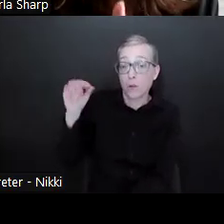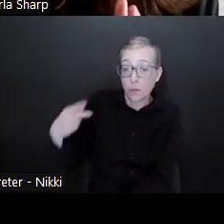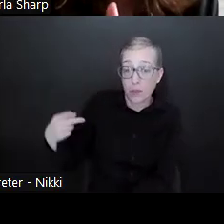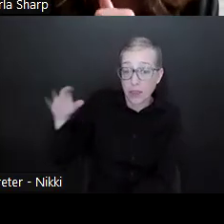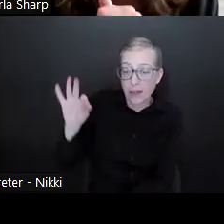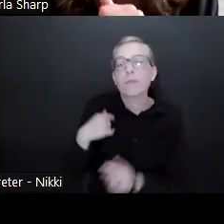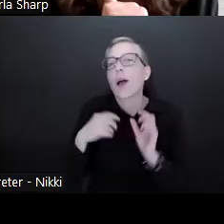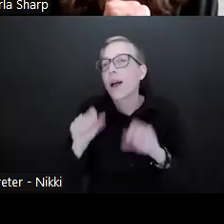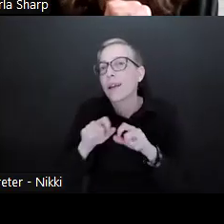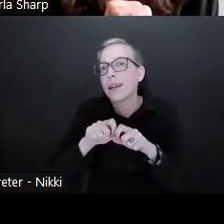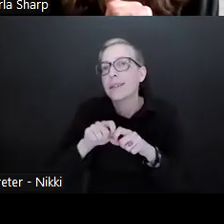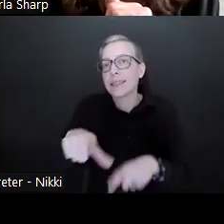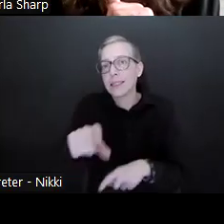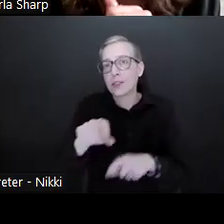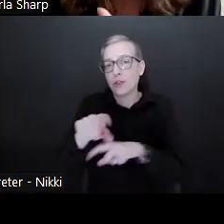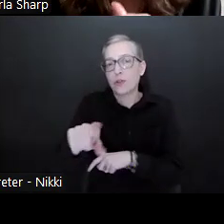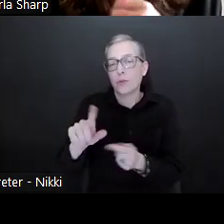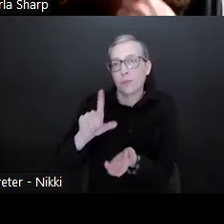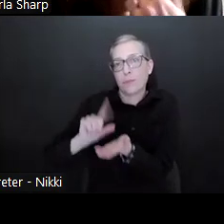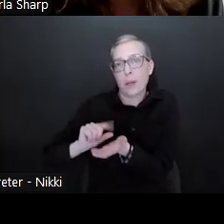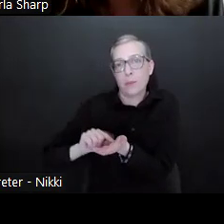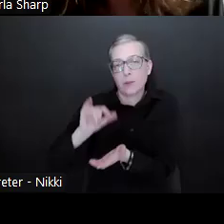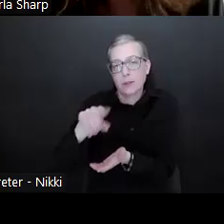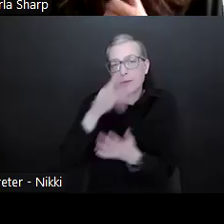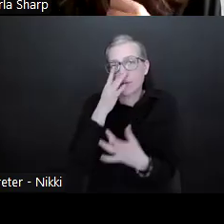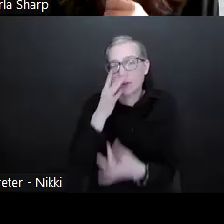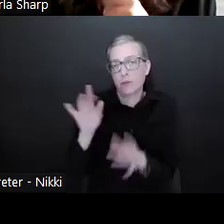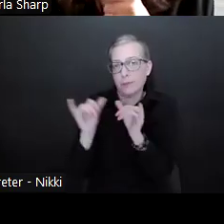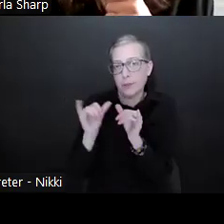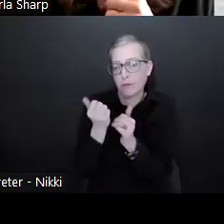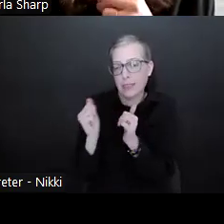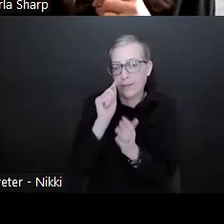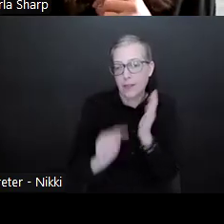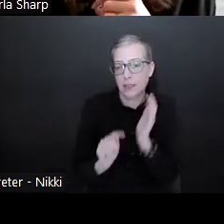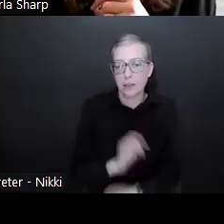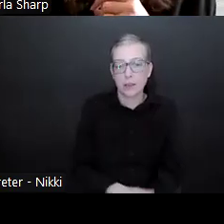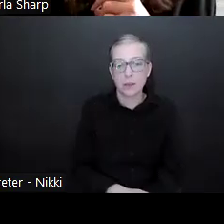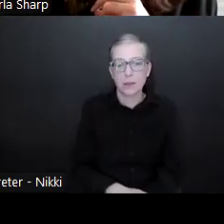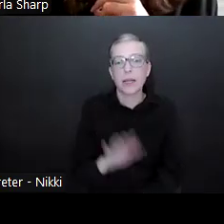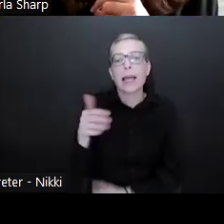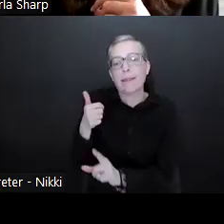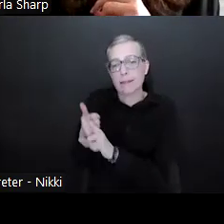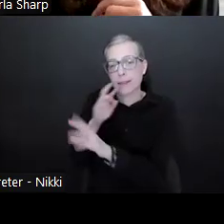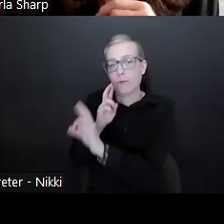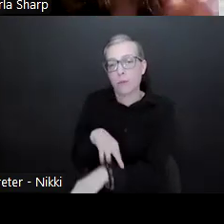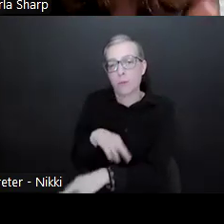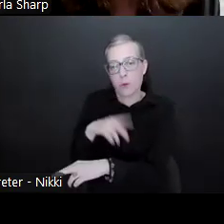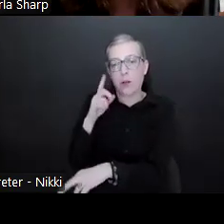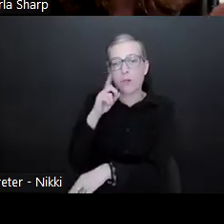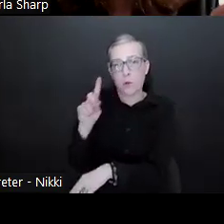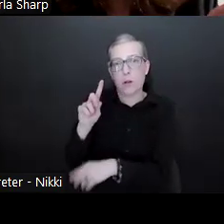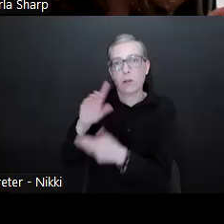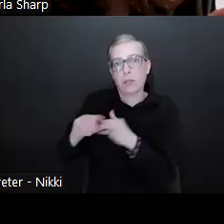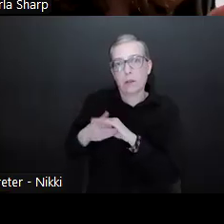send you if you're interested in measuring any of this, as well as a self-report measure of narrative identity. We've also shown